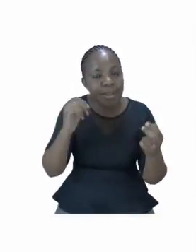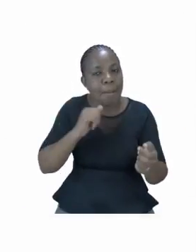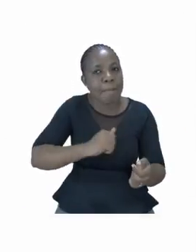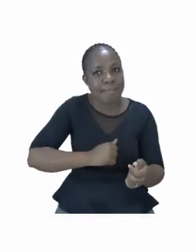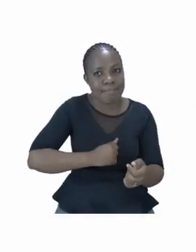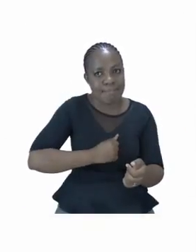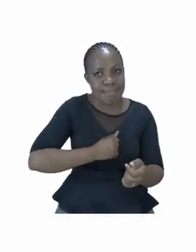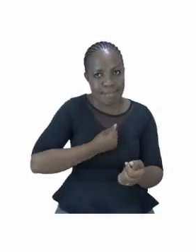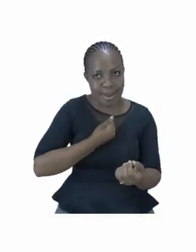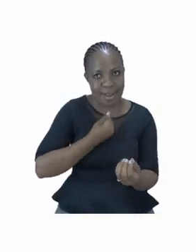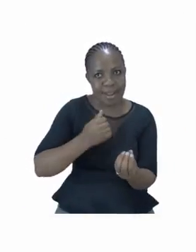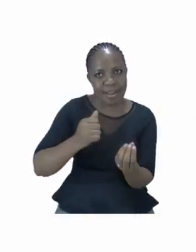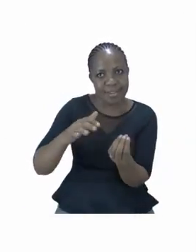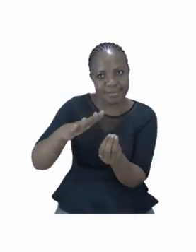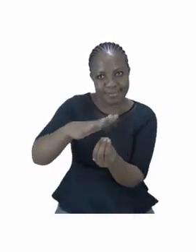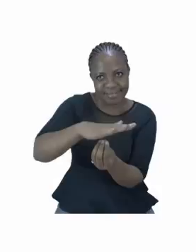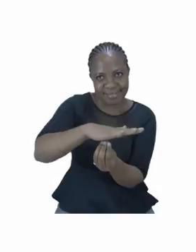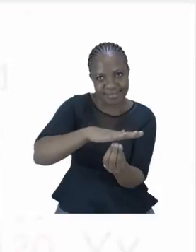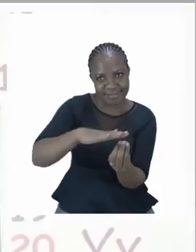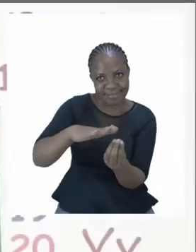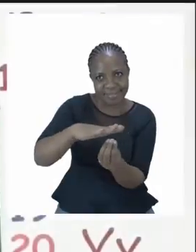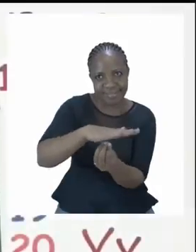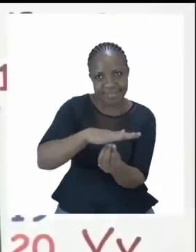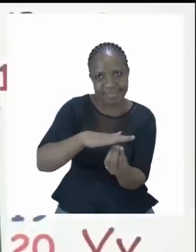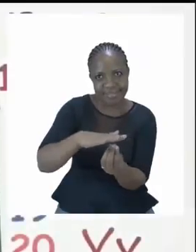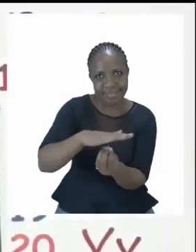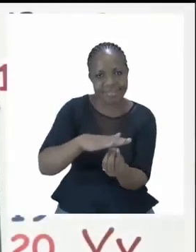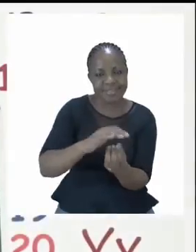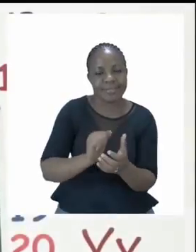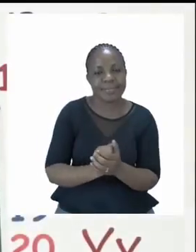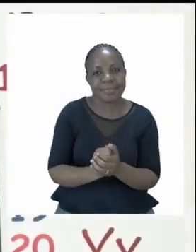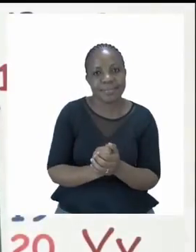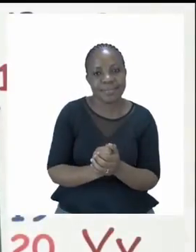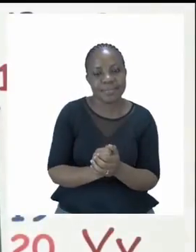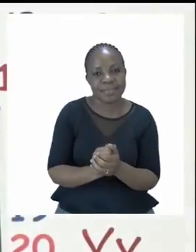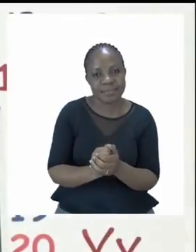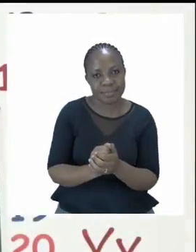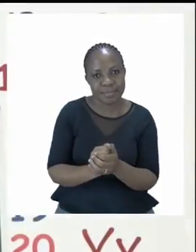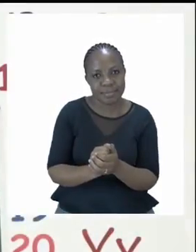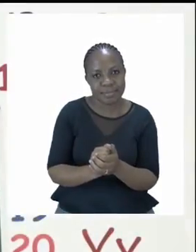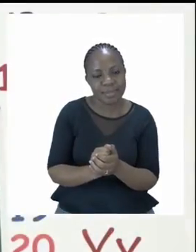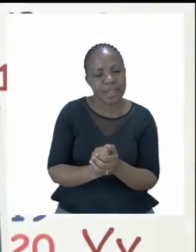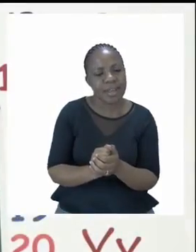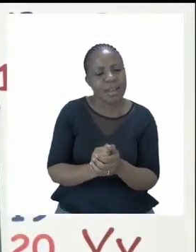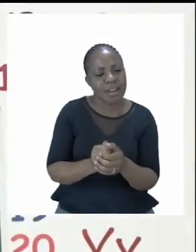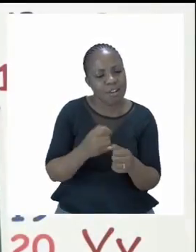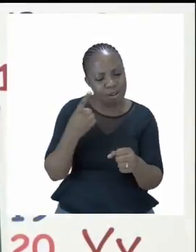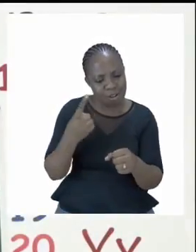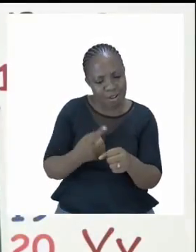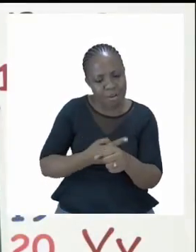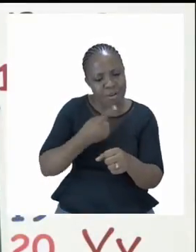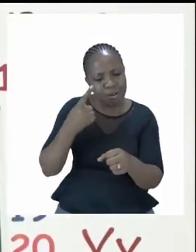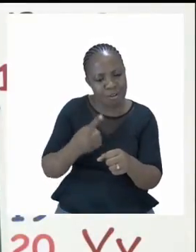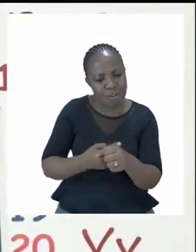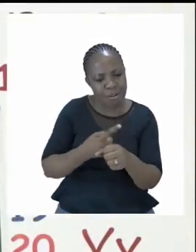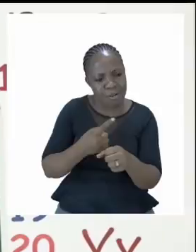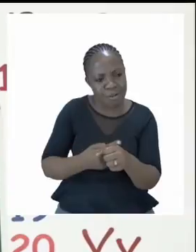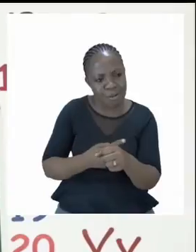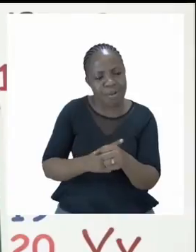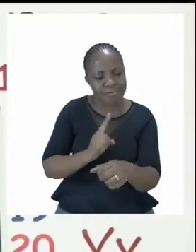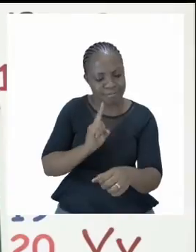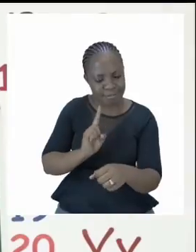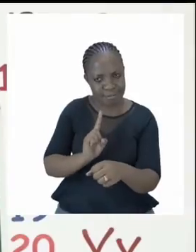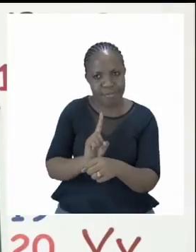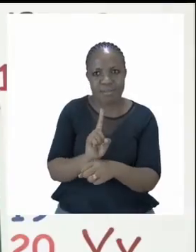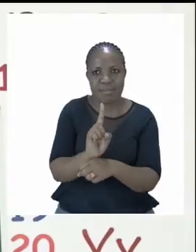My Family. And before we start any lesson, boys and girls, it is